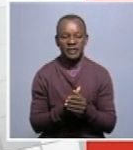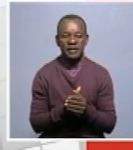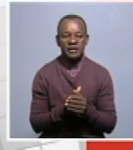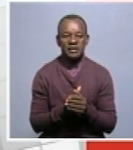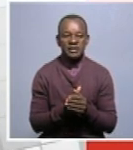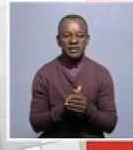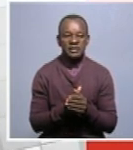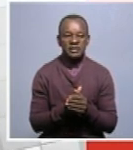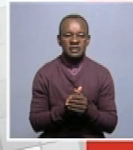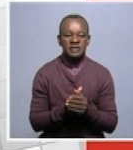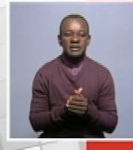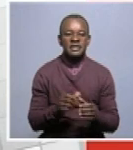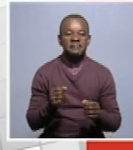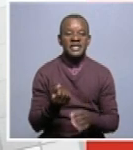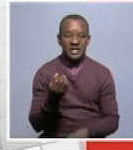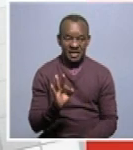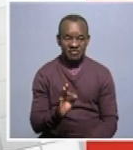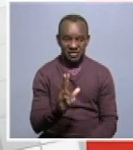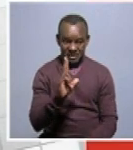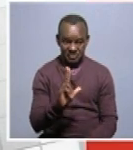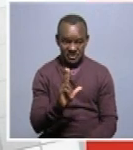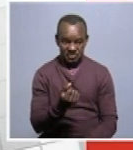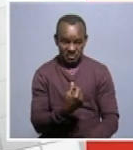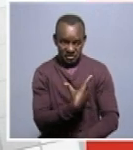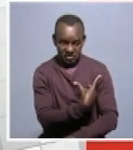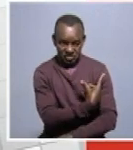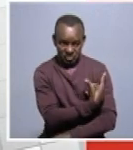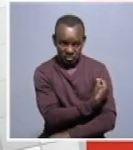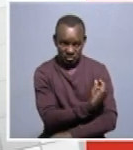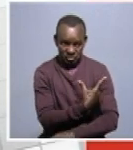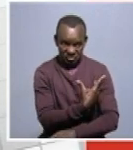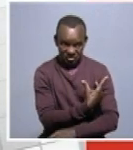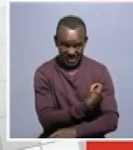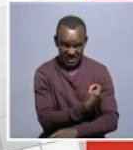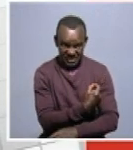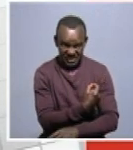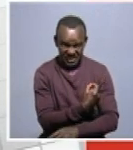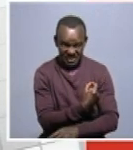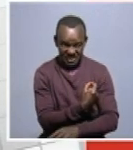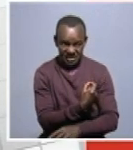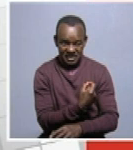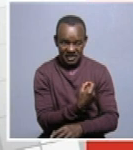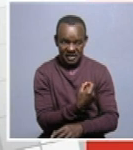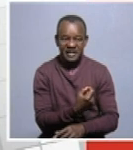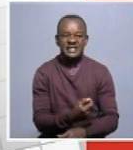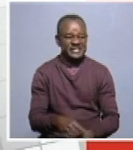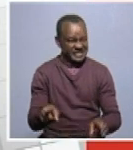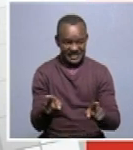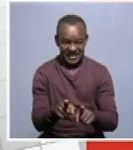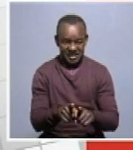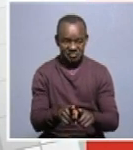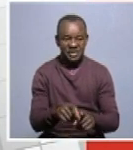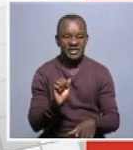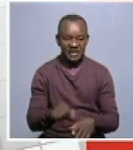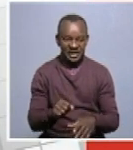but they will protect you against developing severe illness that requires hospitalization,